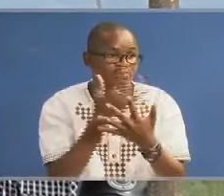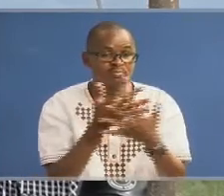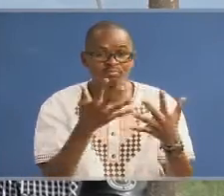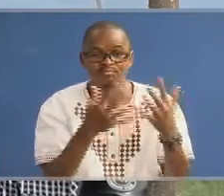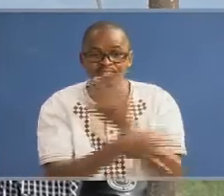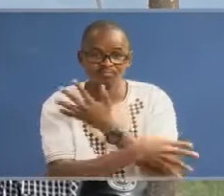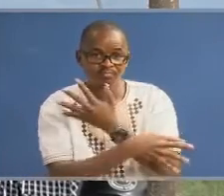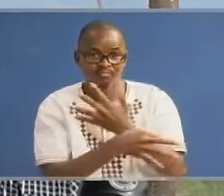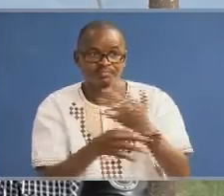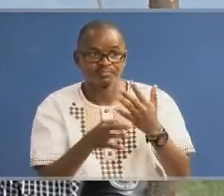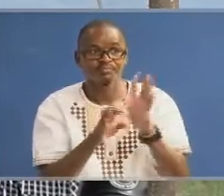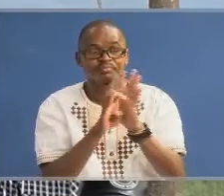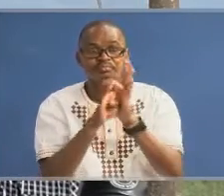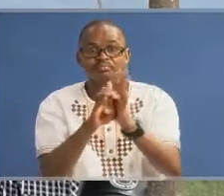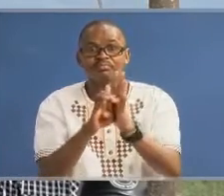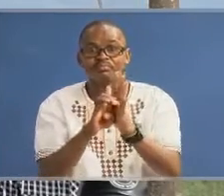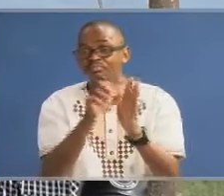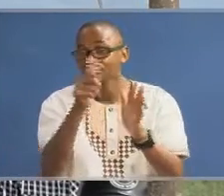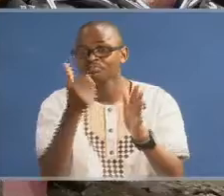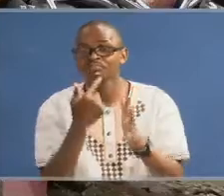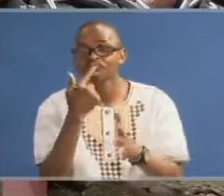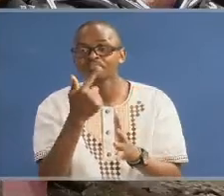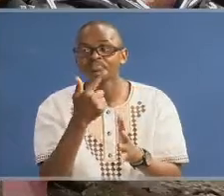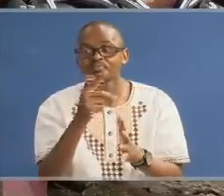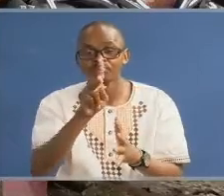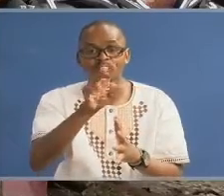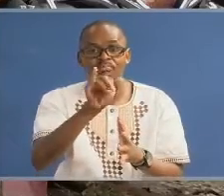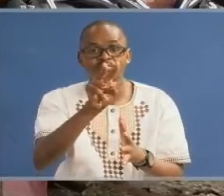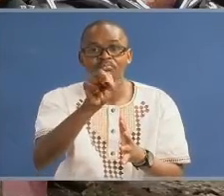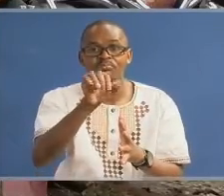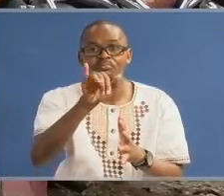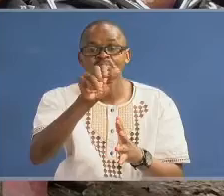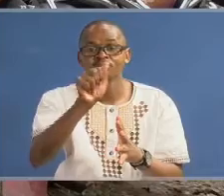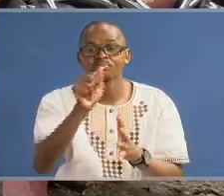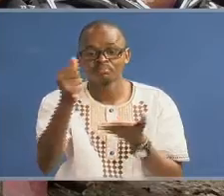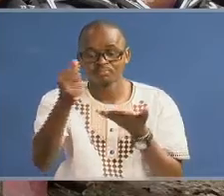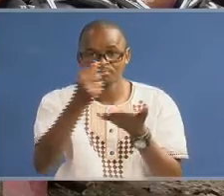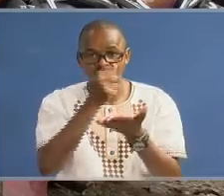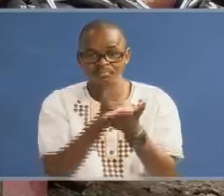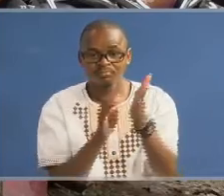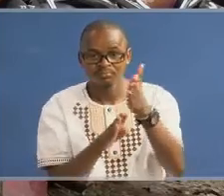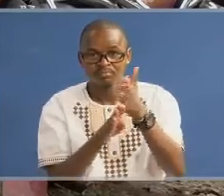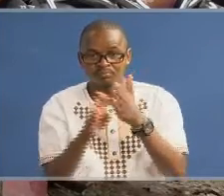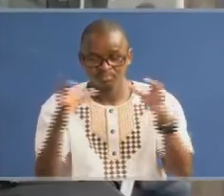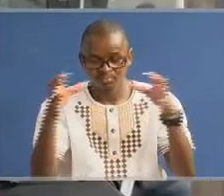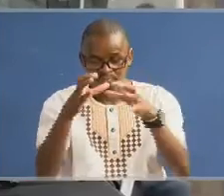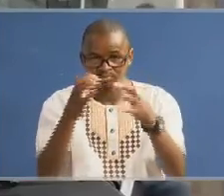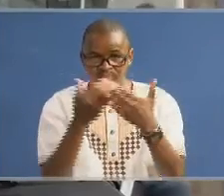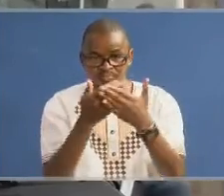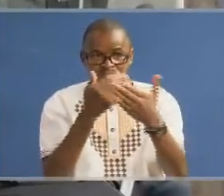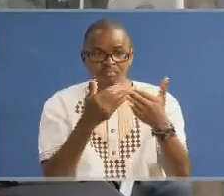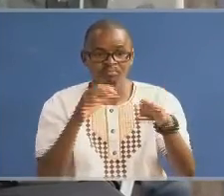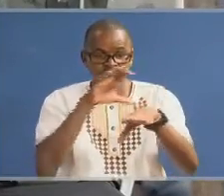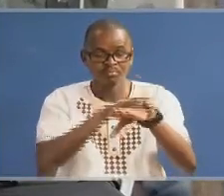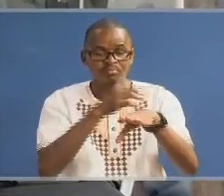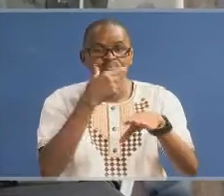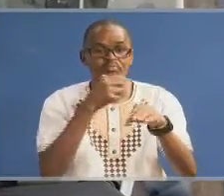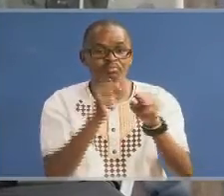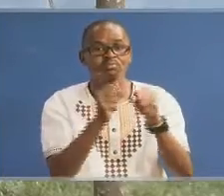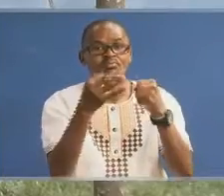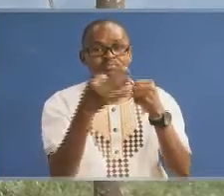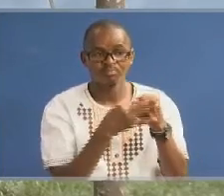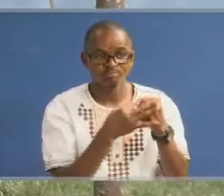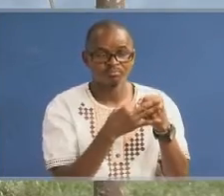ya wizi, kama vile ya wengine wamenena. Kinywa also questioned the enrollment of the minors to the sector before attaining the age of